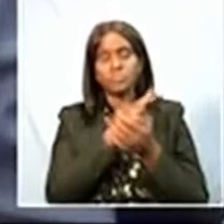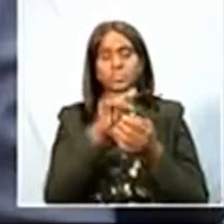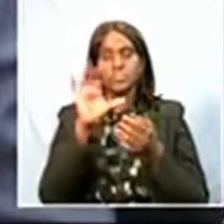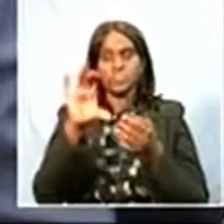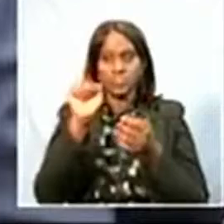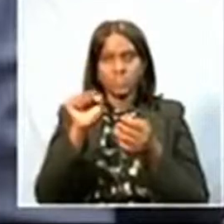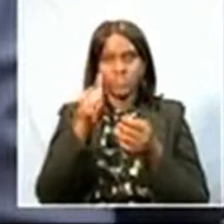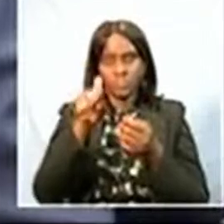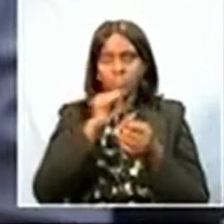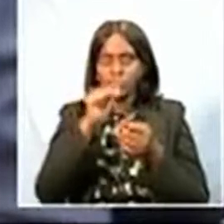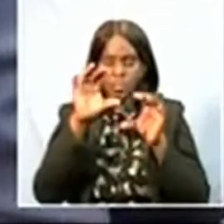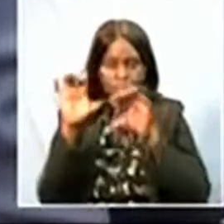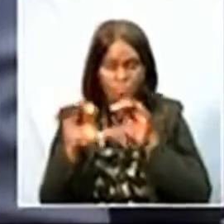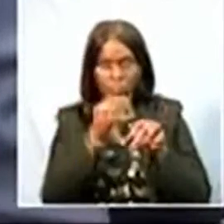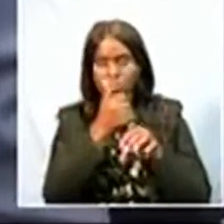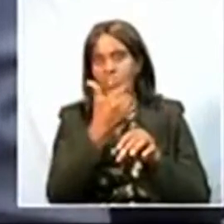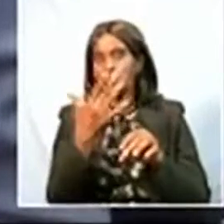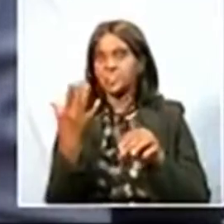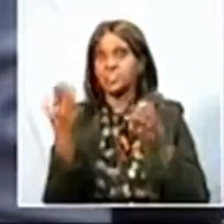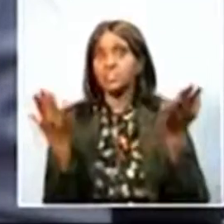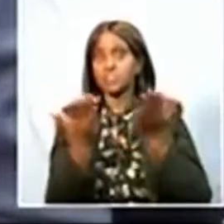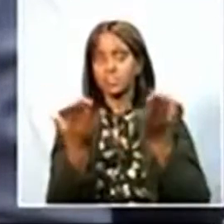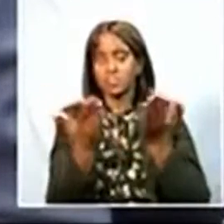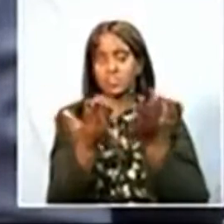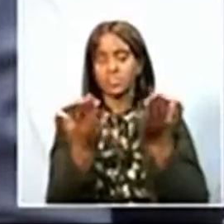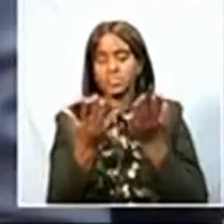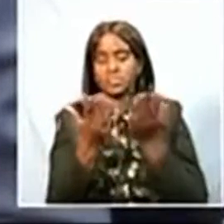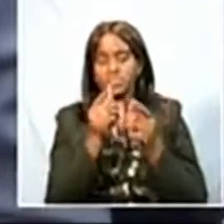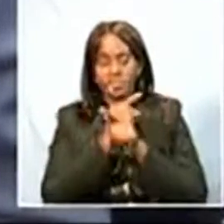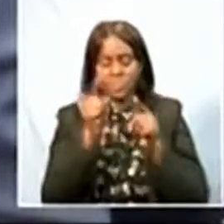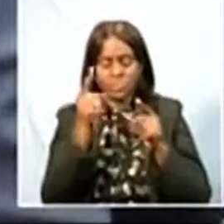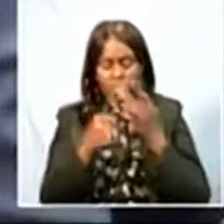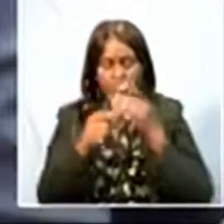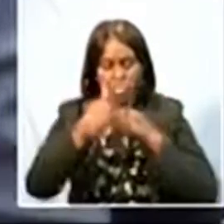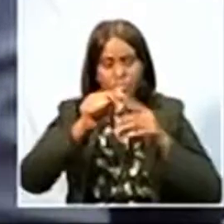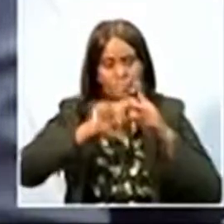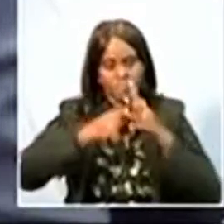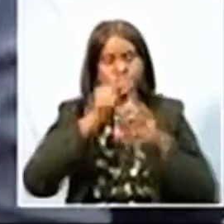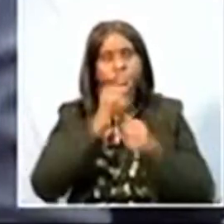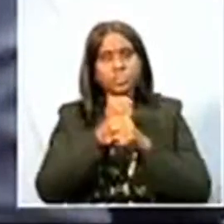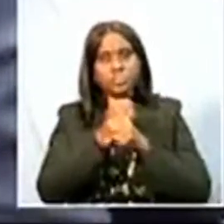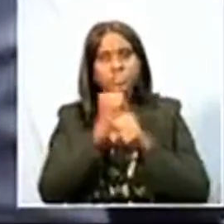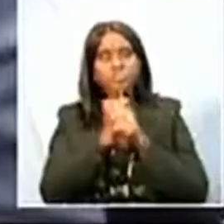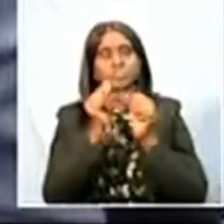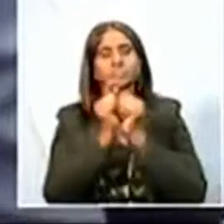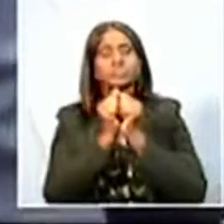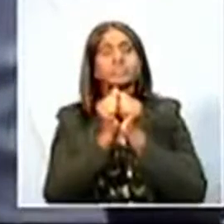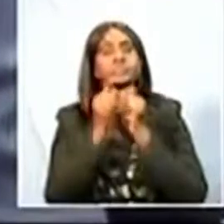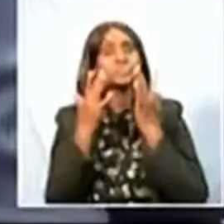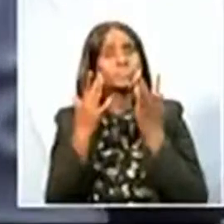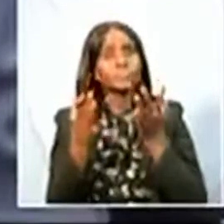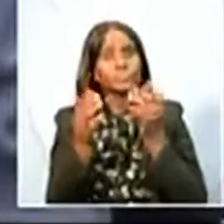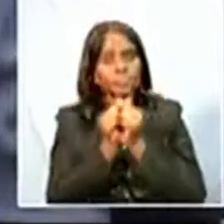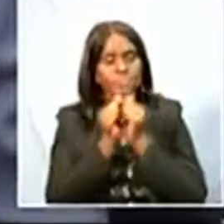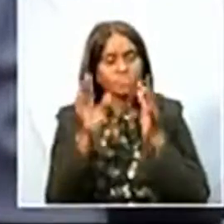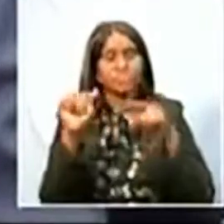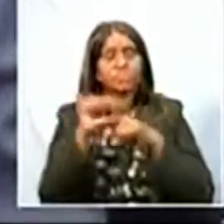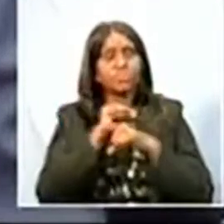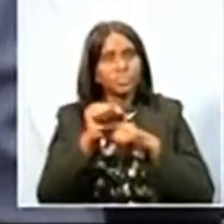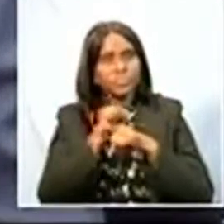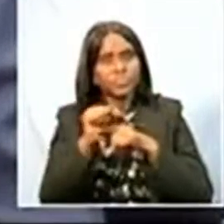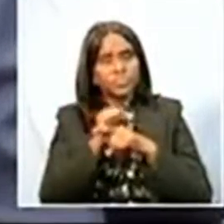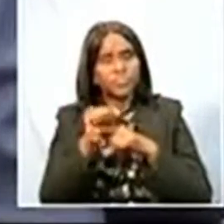CS didn't do anything. They just started working without orientation.